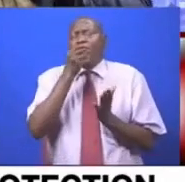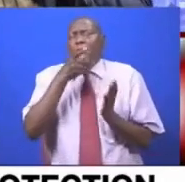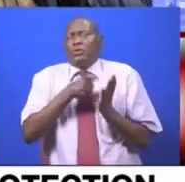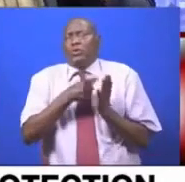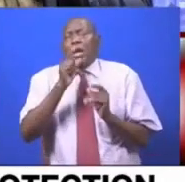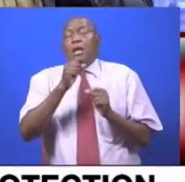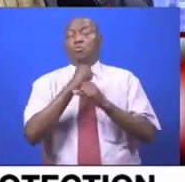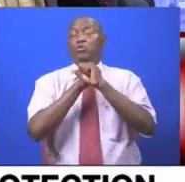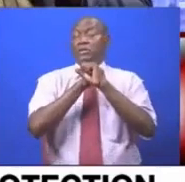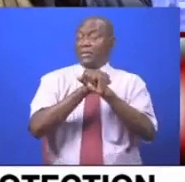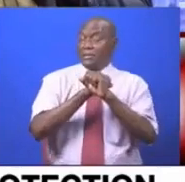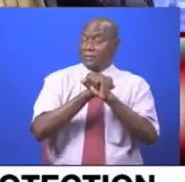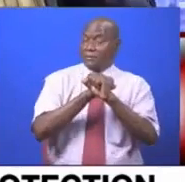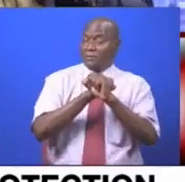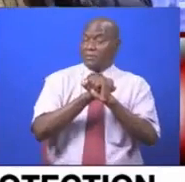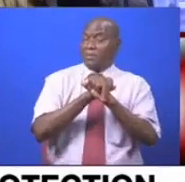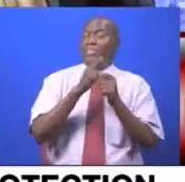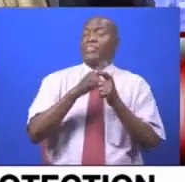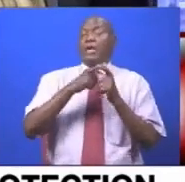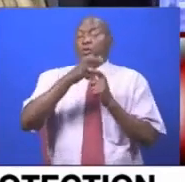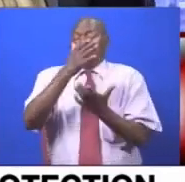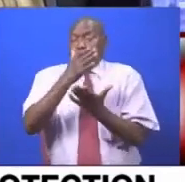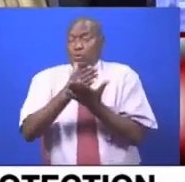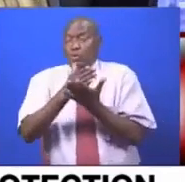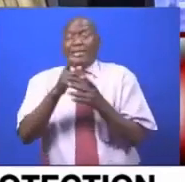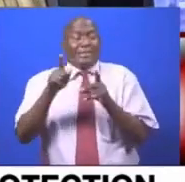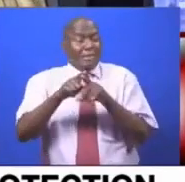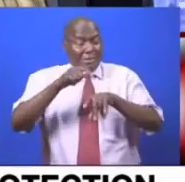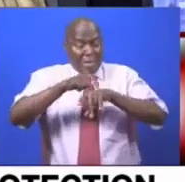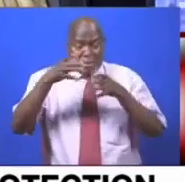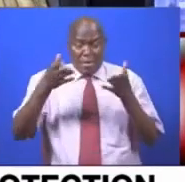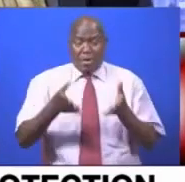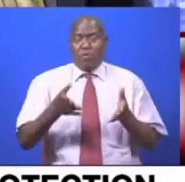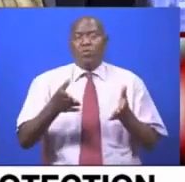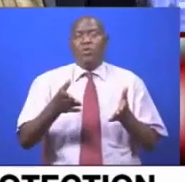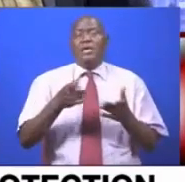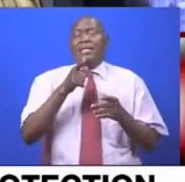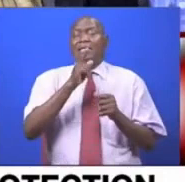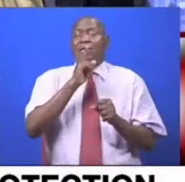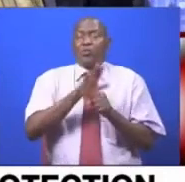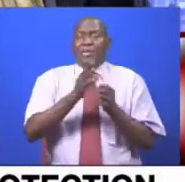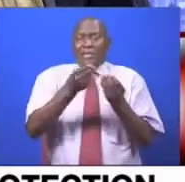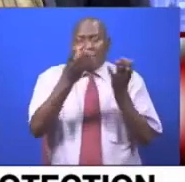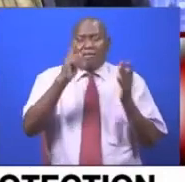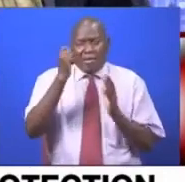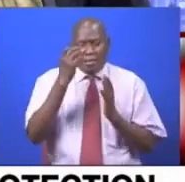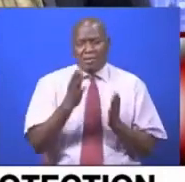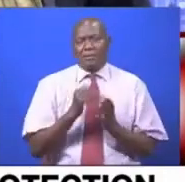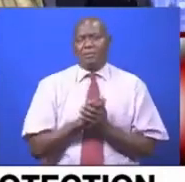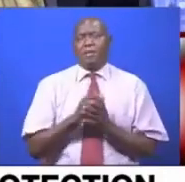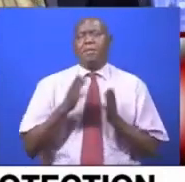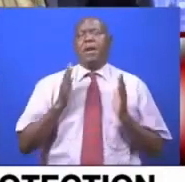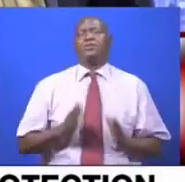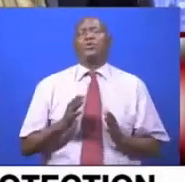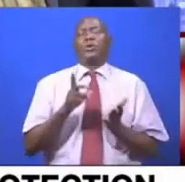be protected, then indeed Kenyans, even during this period, if that assurance can be given to Kenyans that their